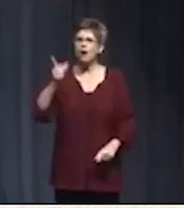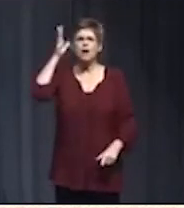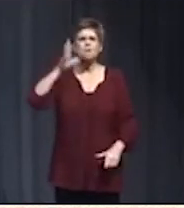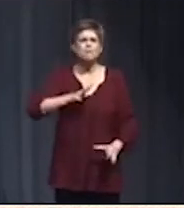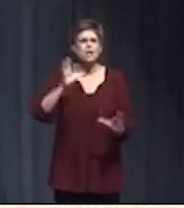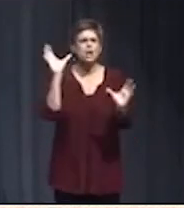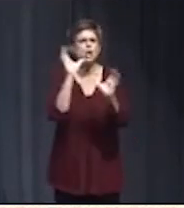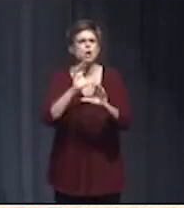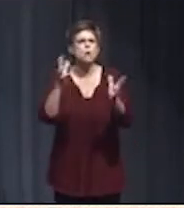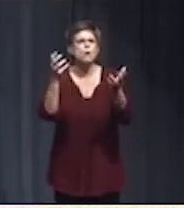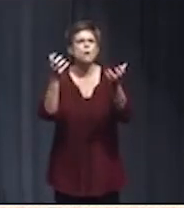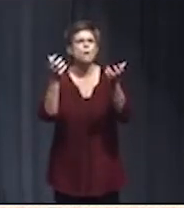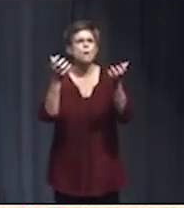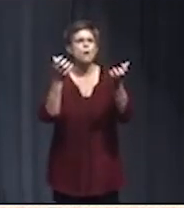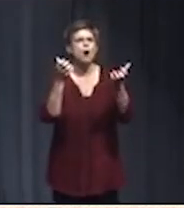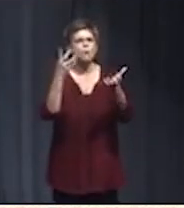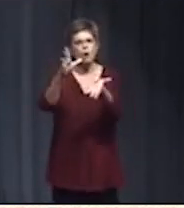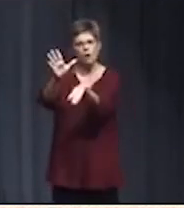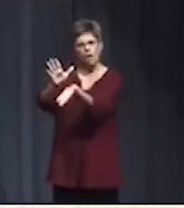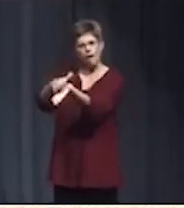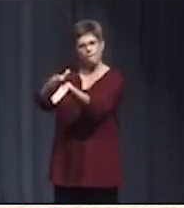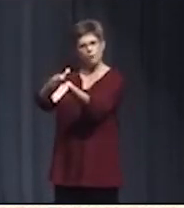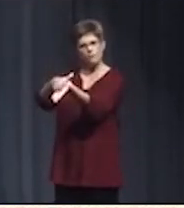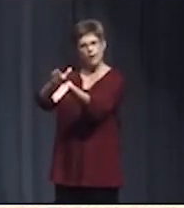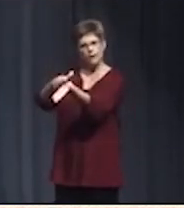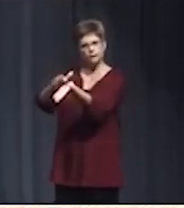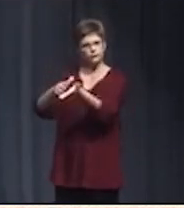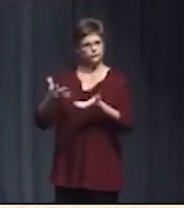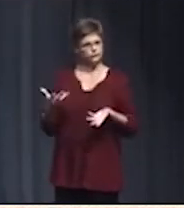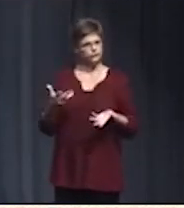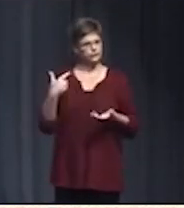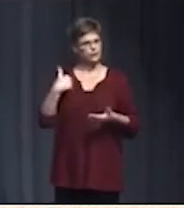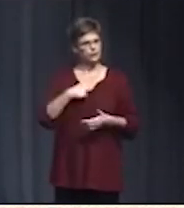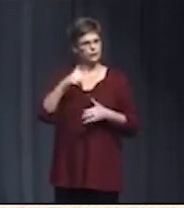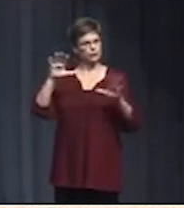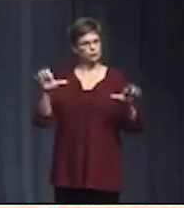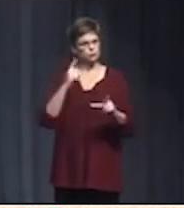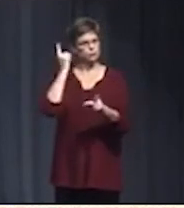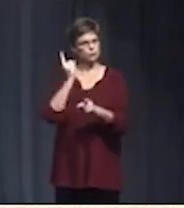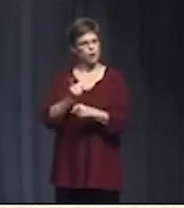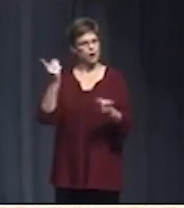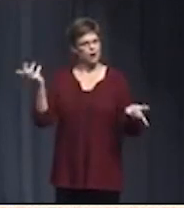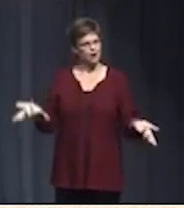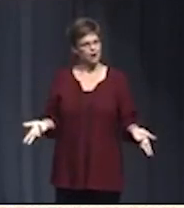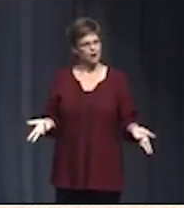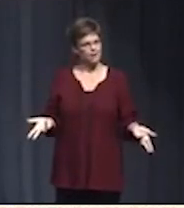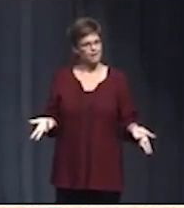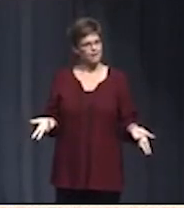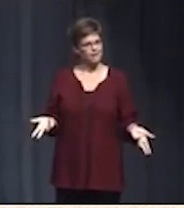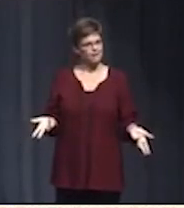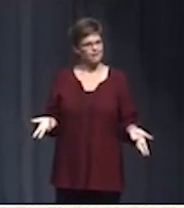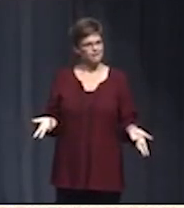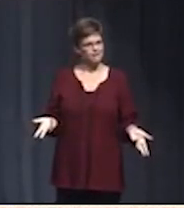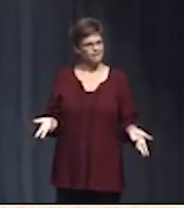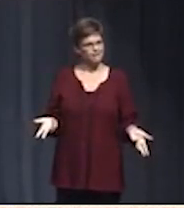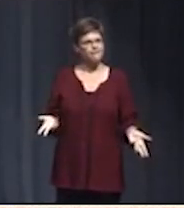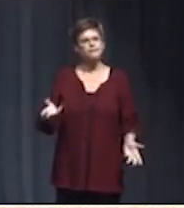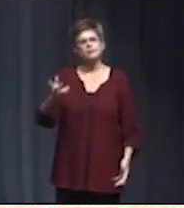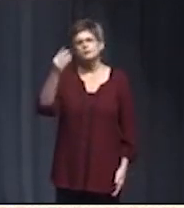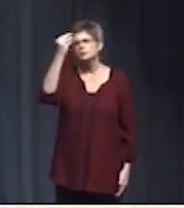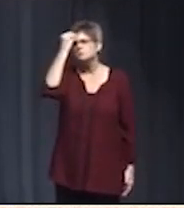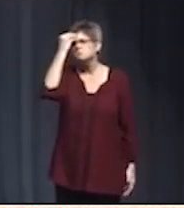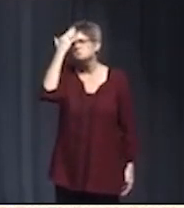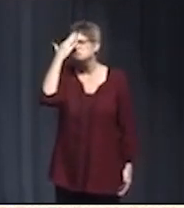We do look for affirmation from you guys that we're doing the right things. Okay? Keep that in